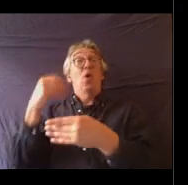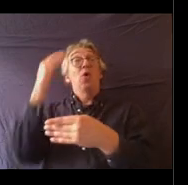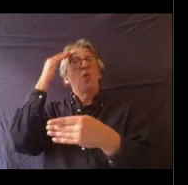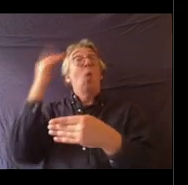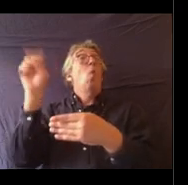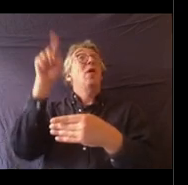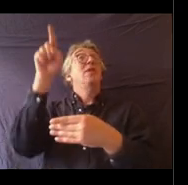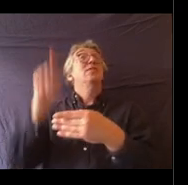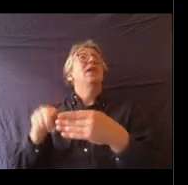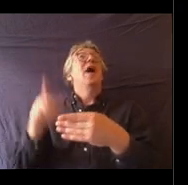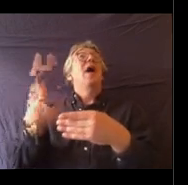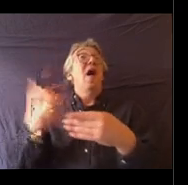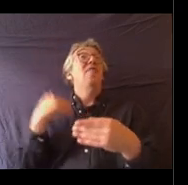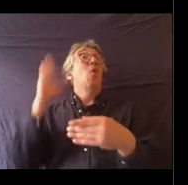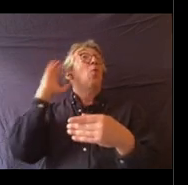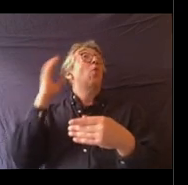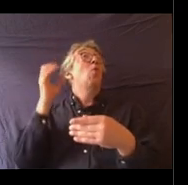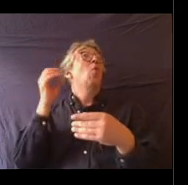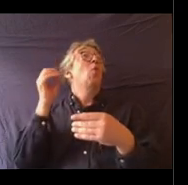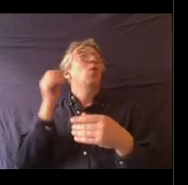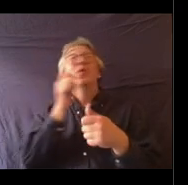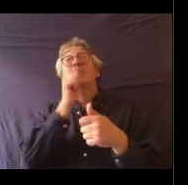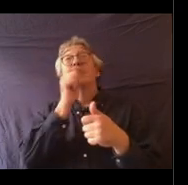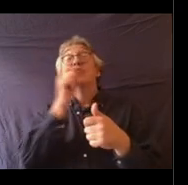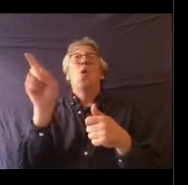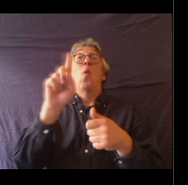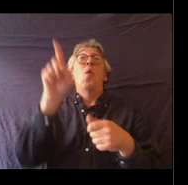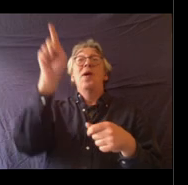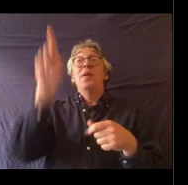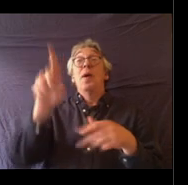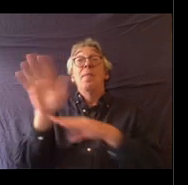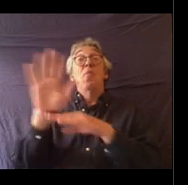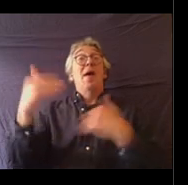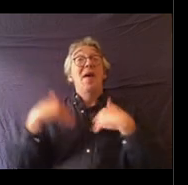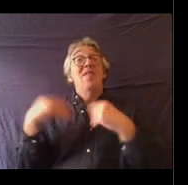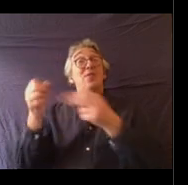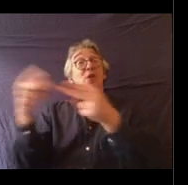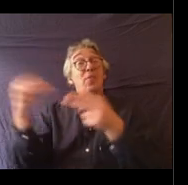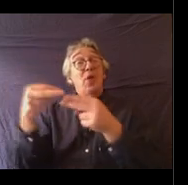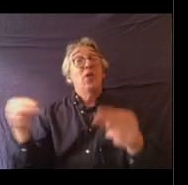them has a description, which one has subtitles, which one. So those